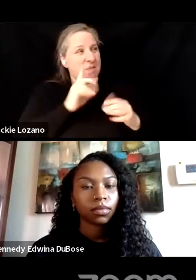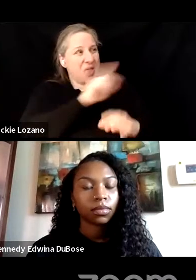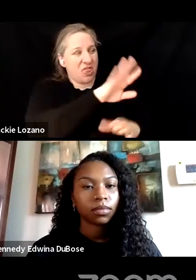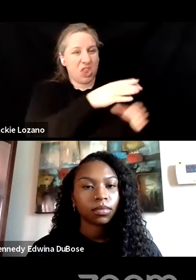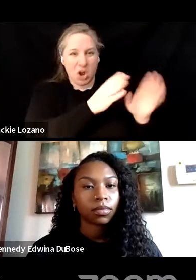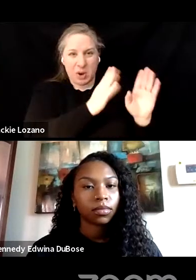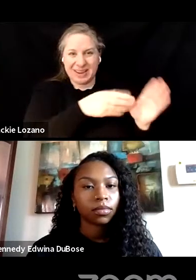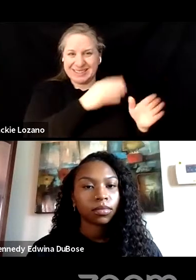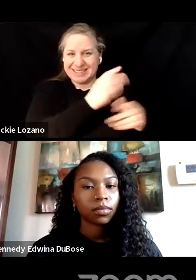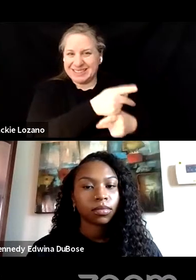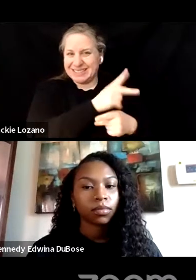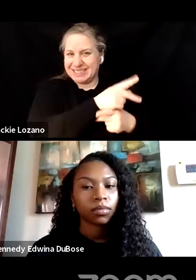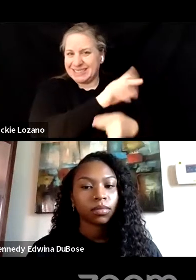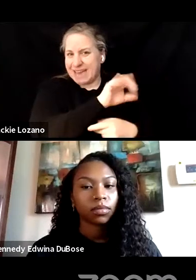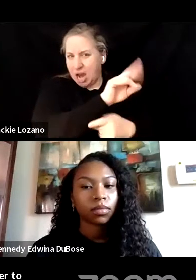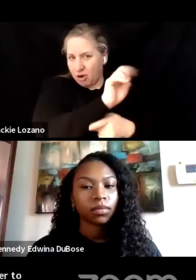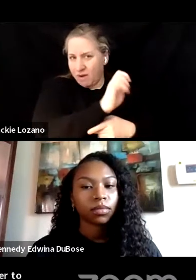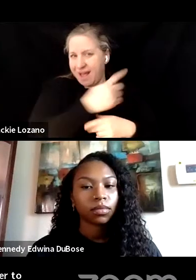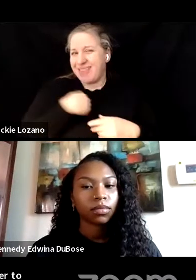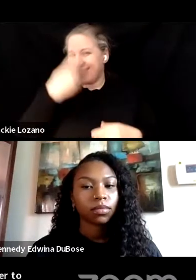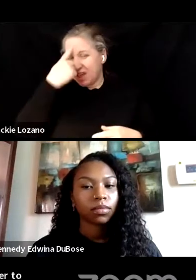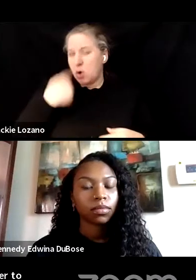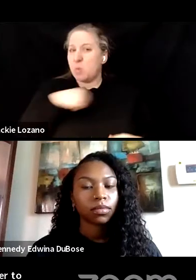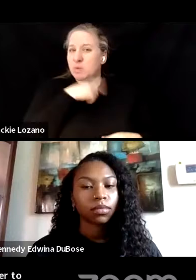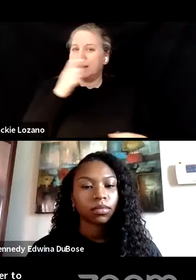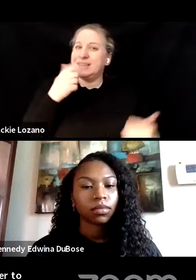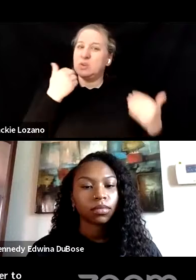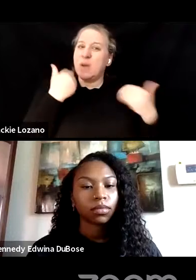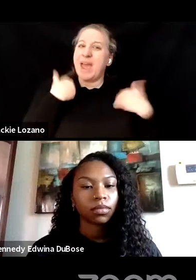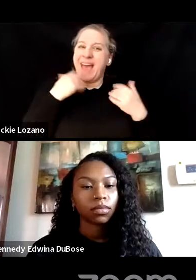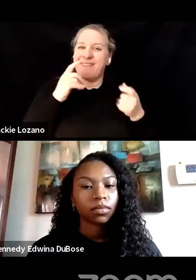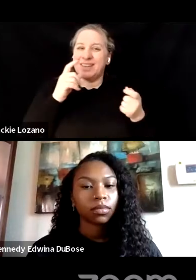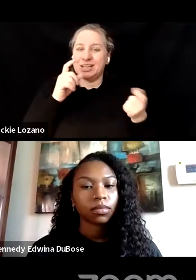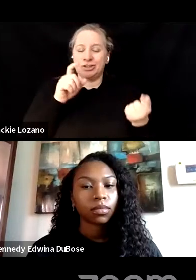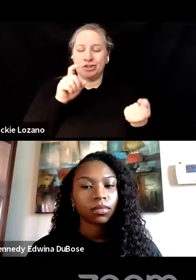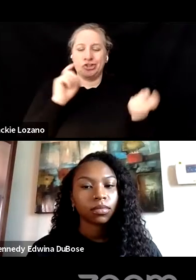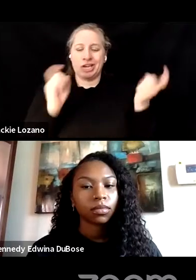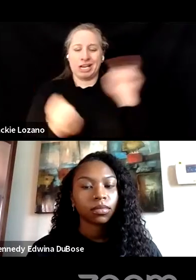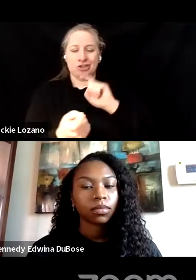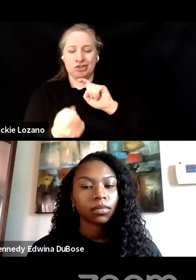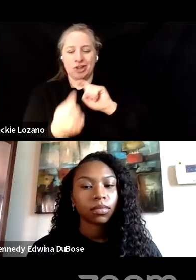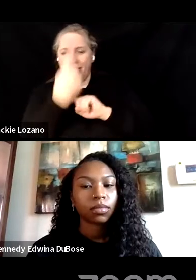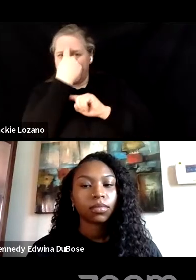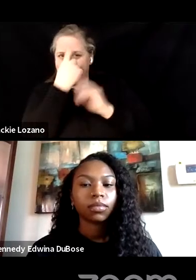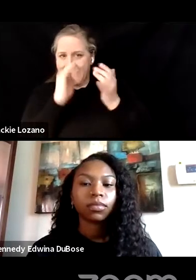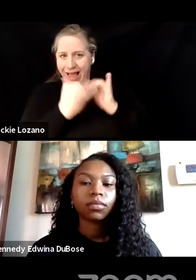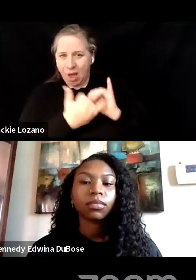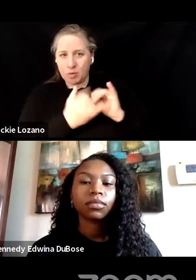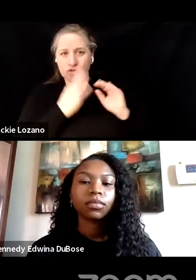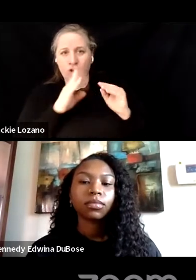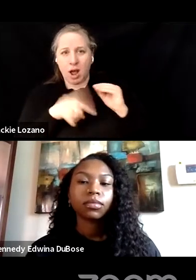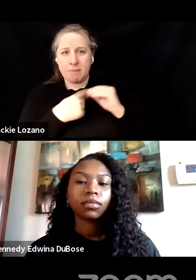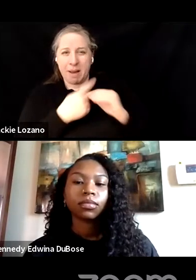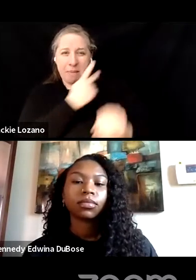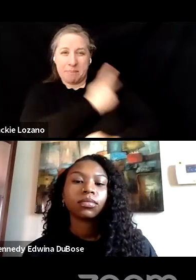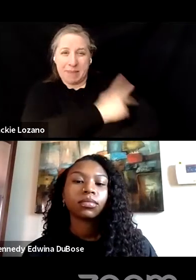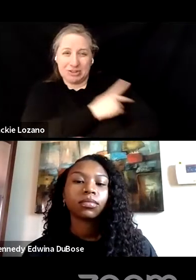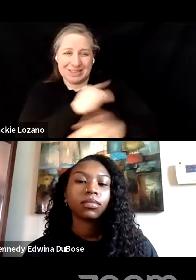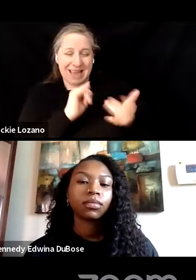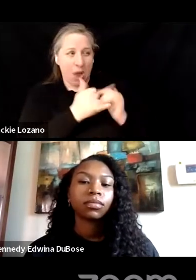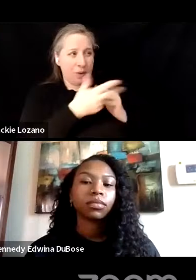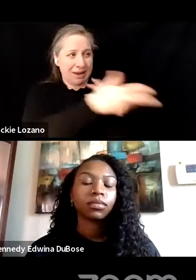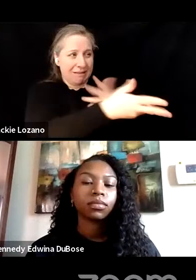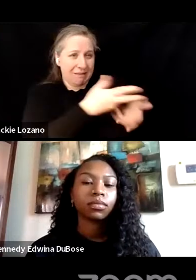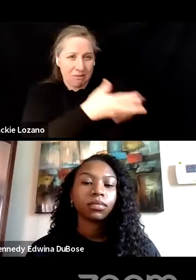You know, I think that we really need to have a paradigm shift in how we talk about patients and how we interact with